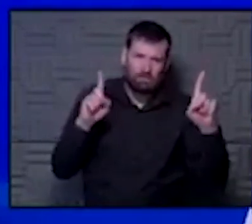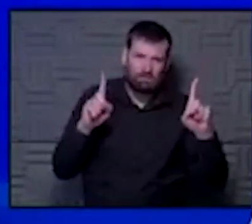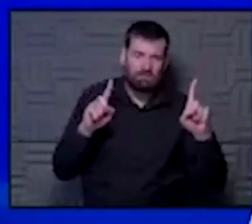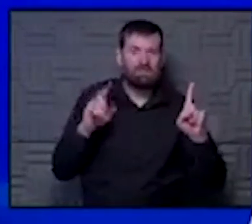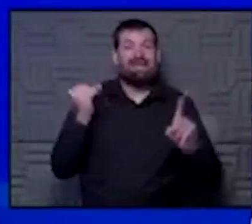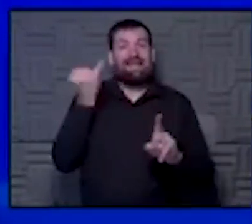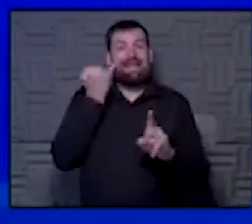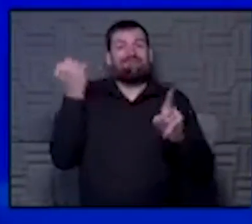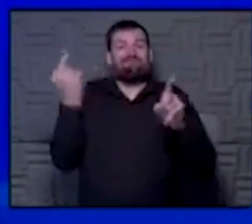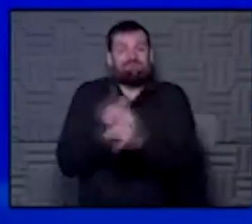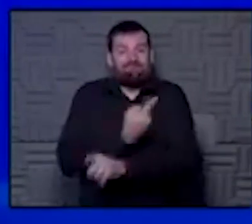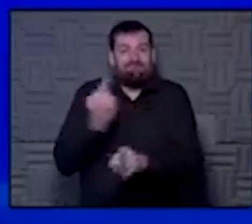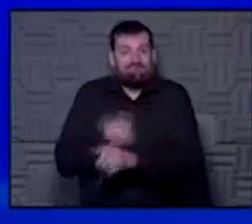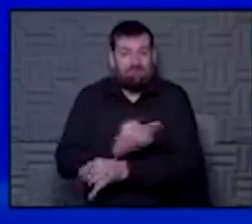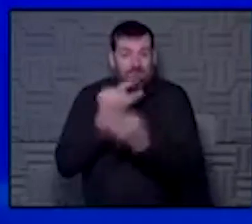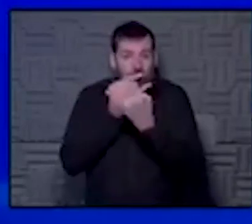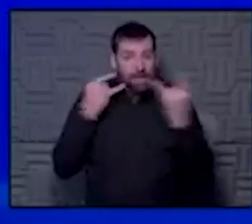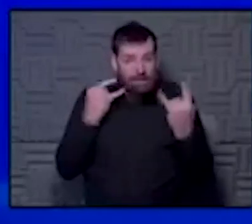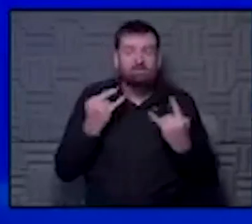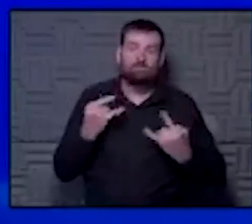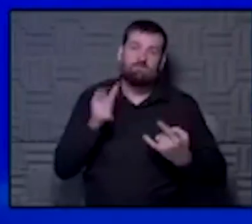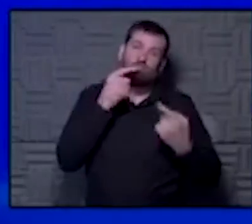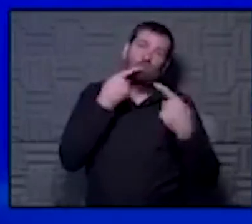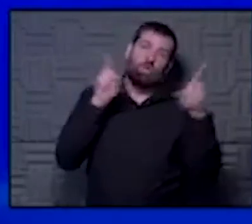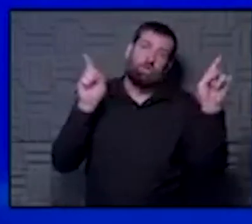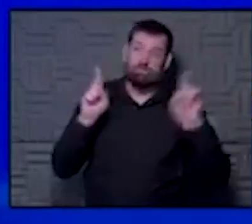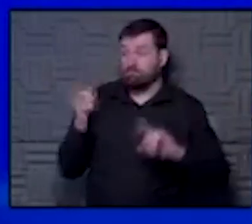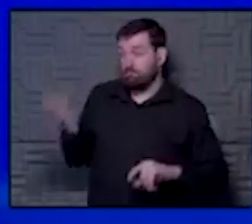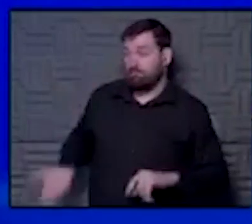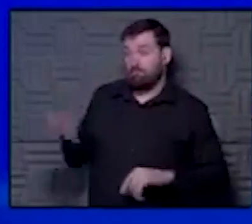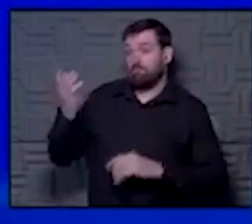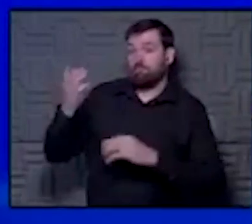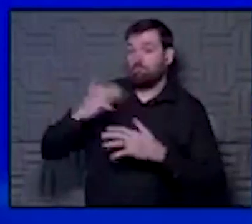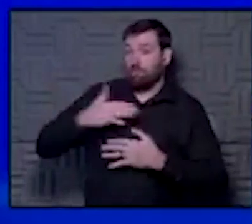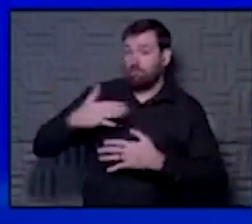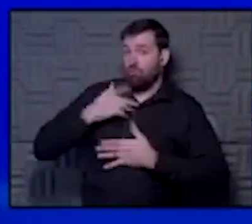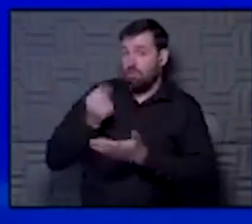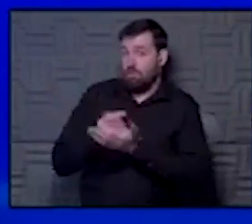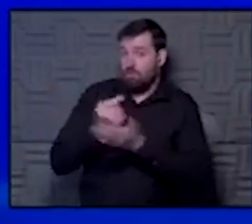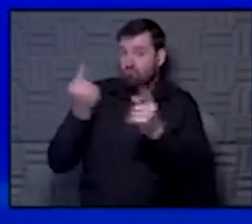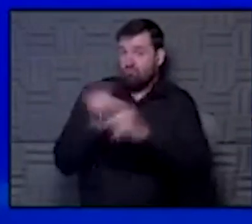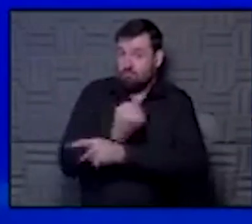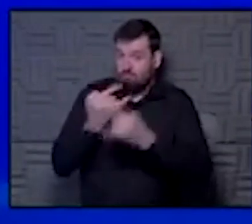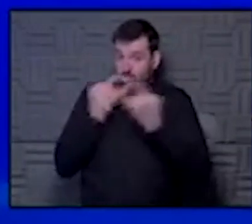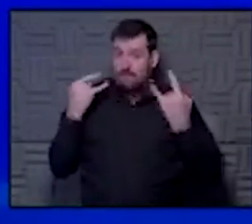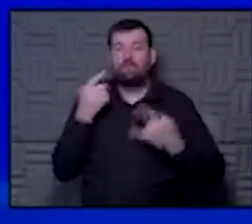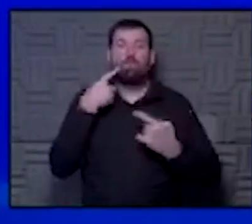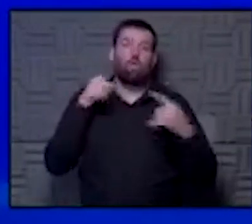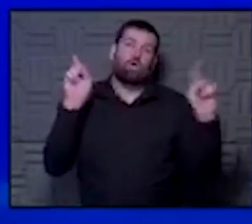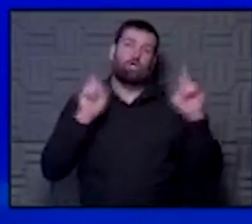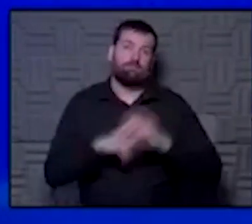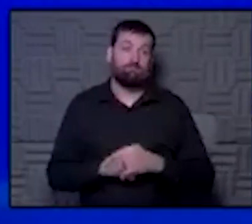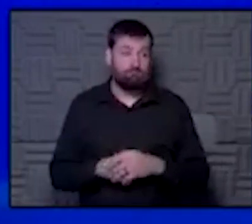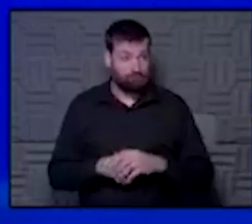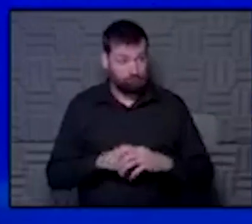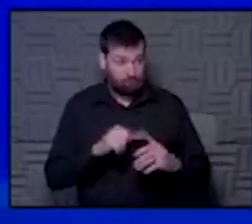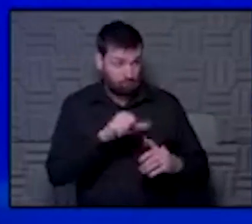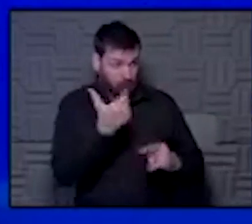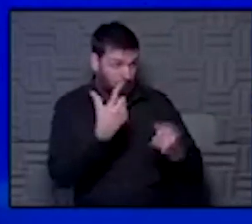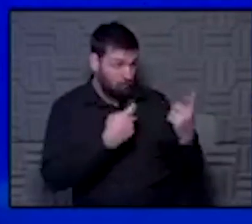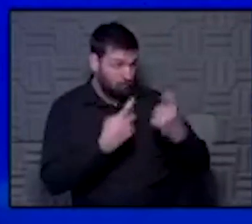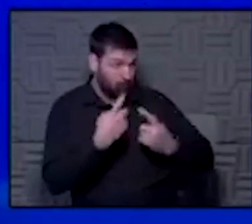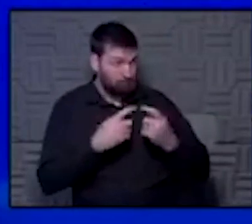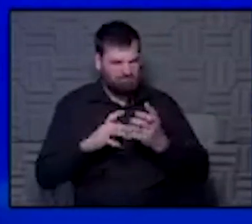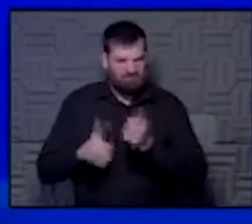well, but masks put properly worn. And we're going to hear this story in just a minute from respiratory therapy. Masks properly worn really do work. Is there another question? Well,